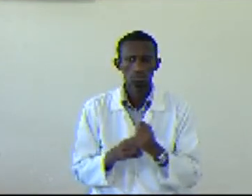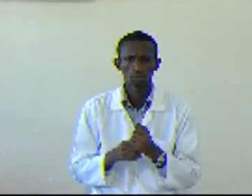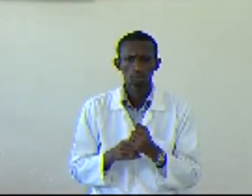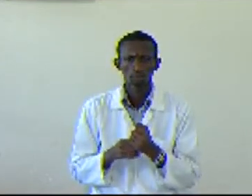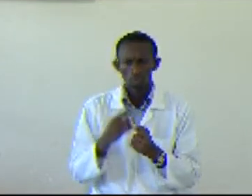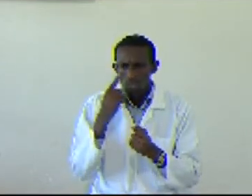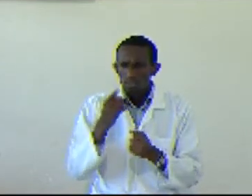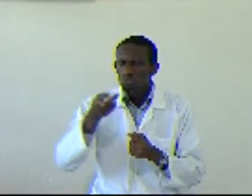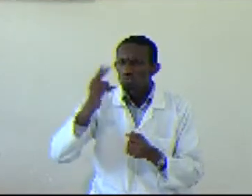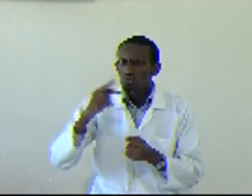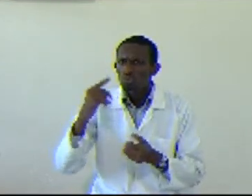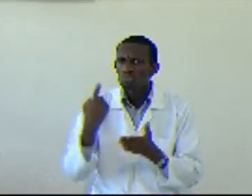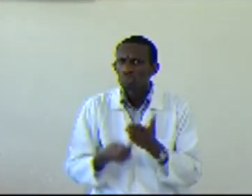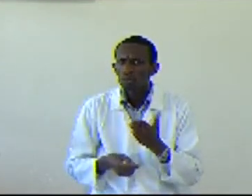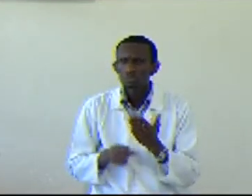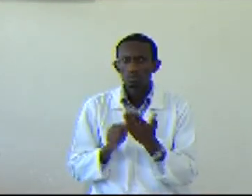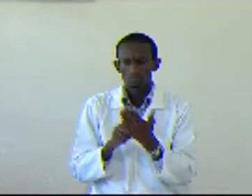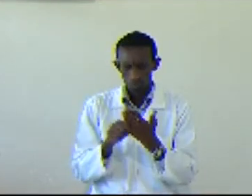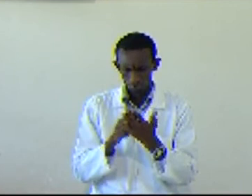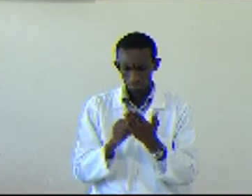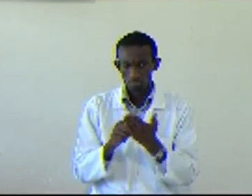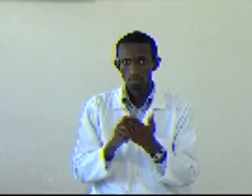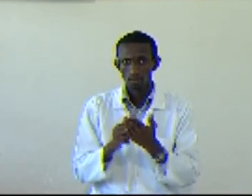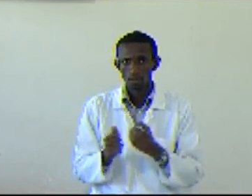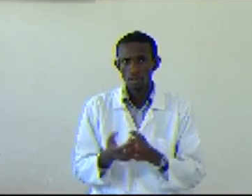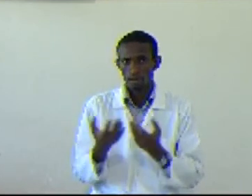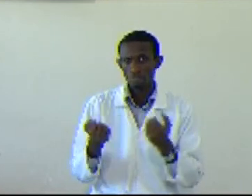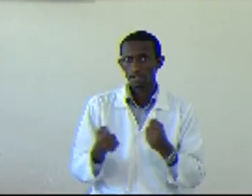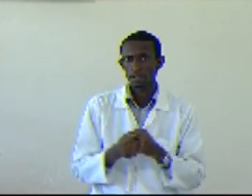the answer here? So the answer. So I have the